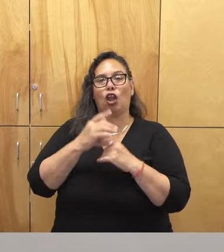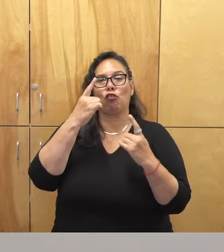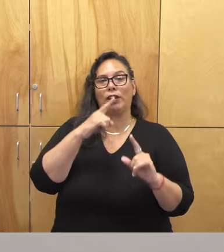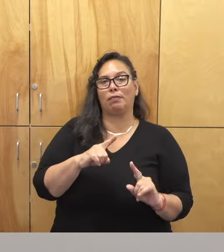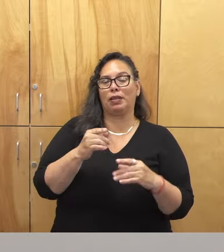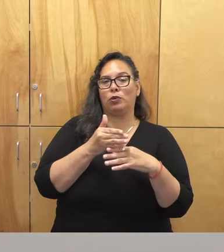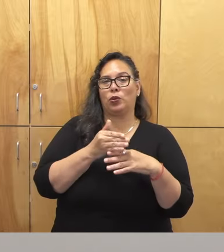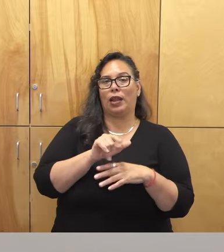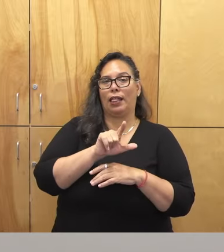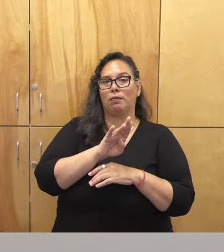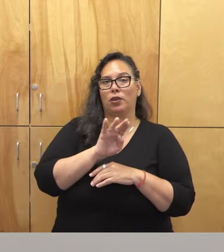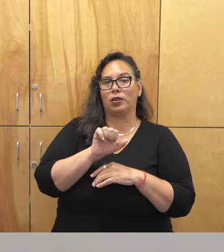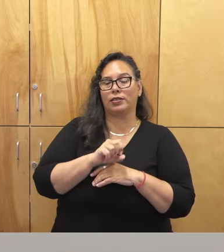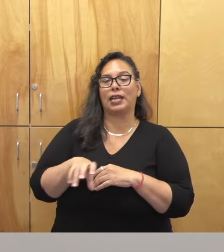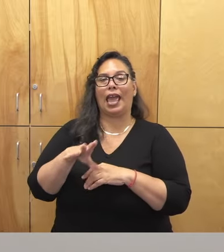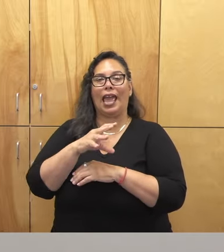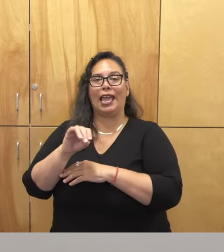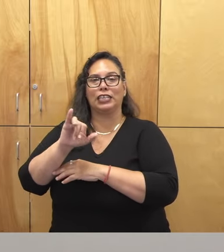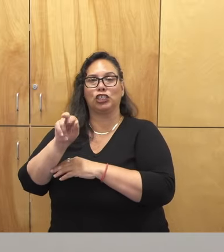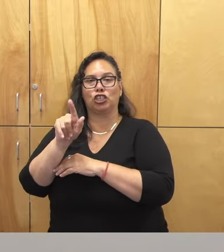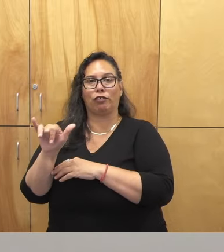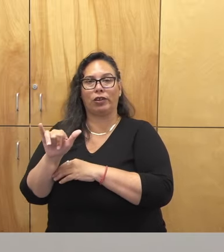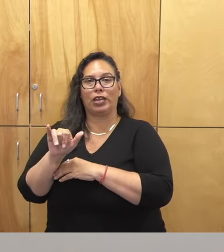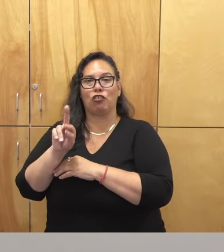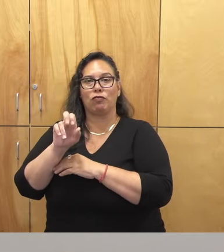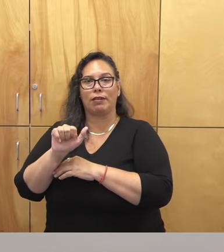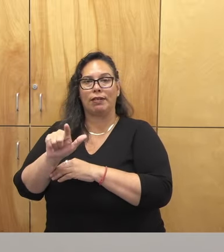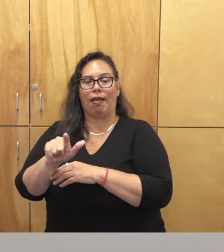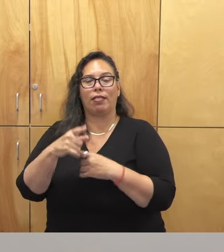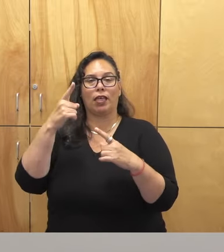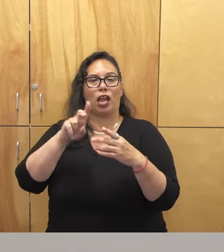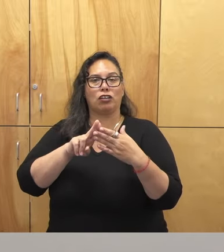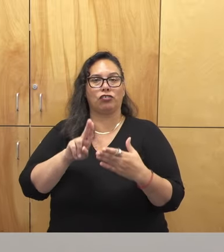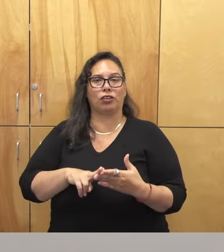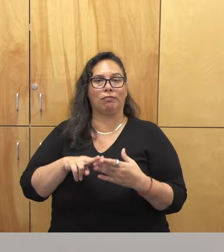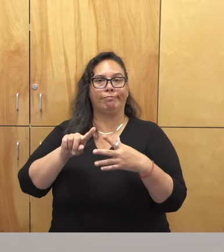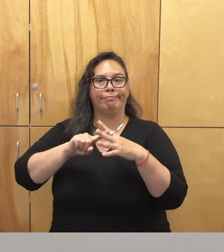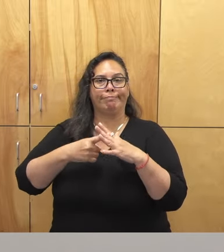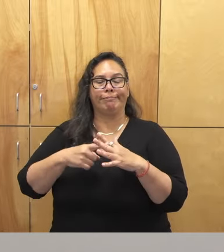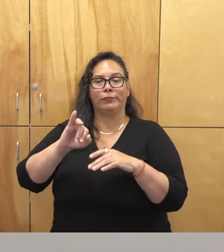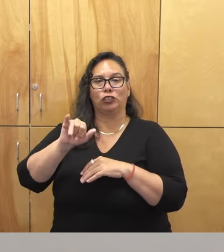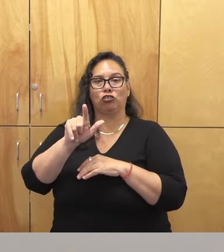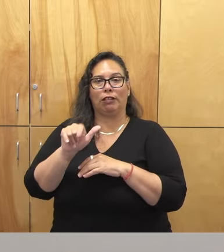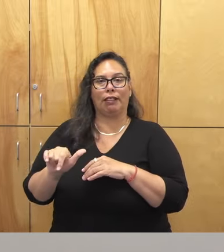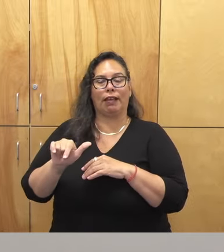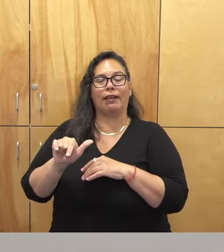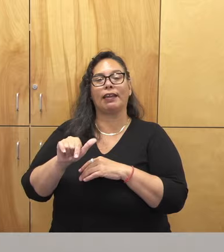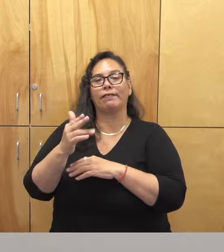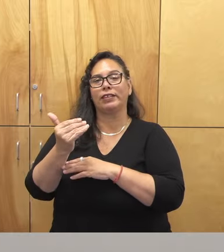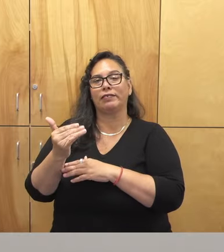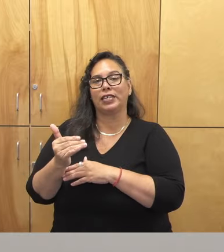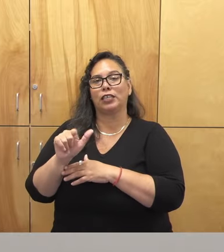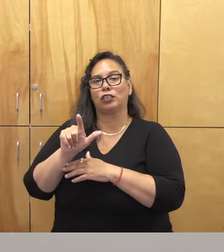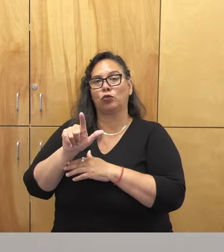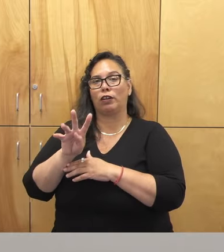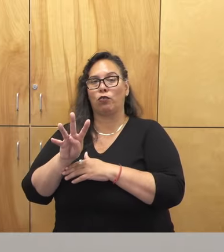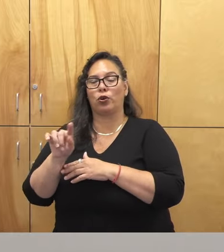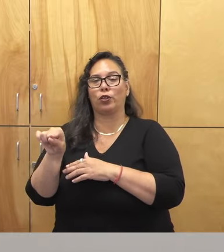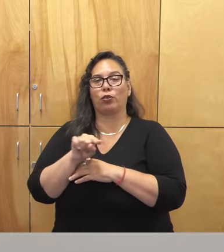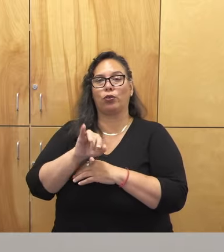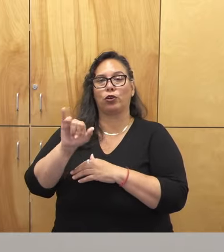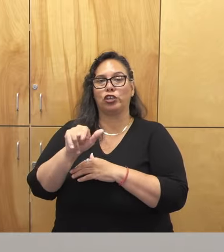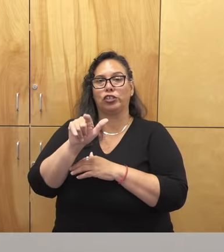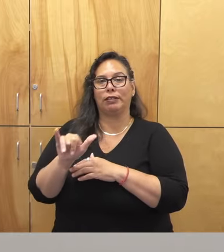Unified School District and Jeffrey Riel. The contract term is effective July 15th, 2024 through July